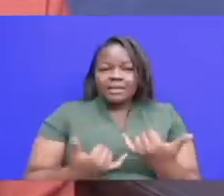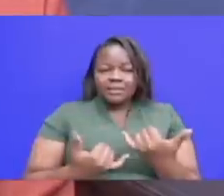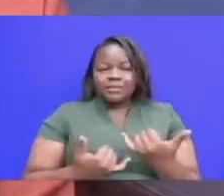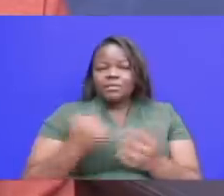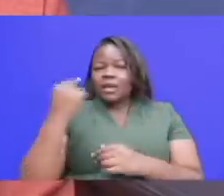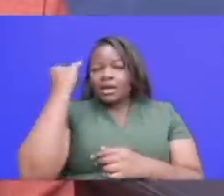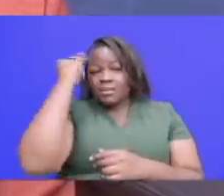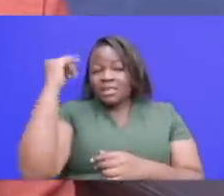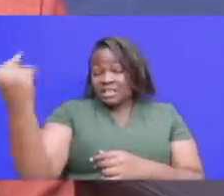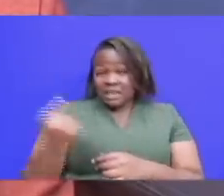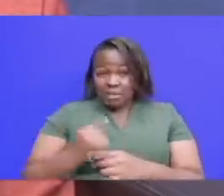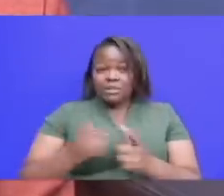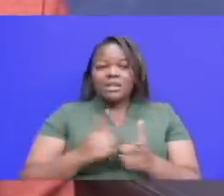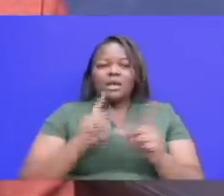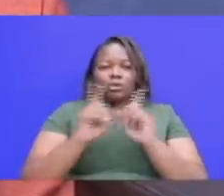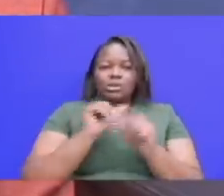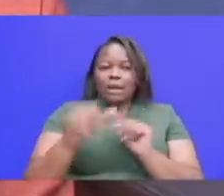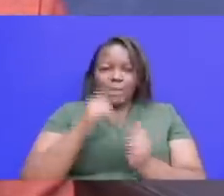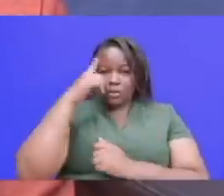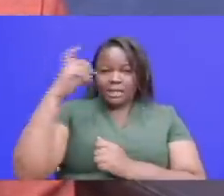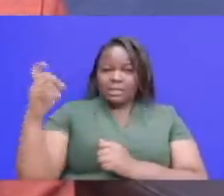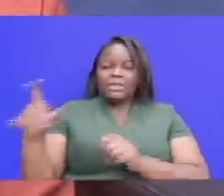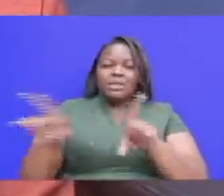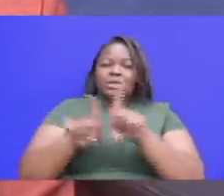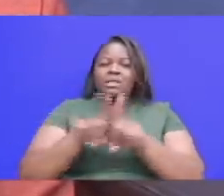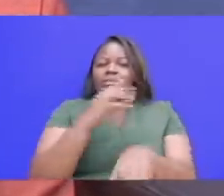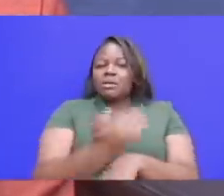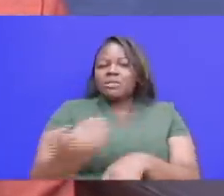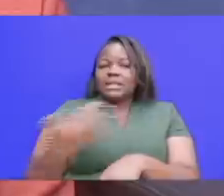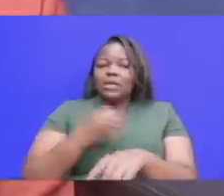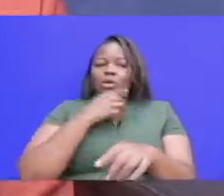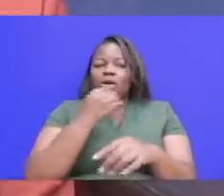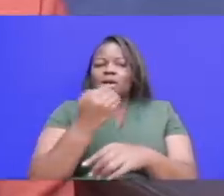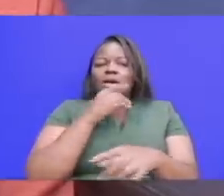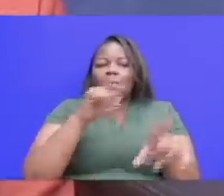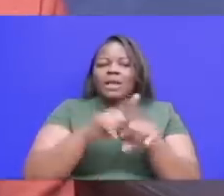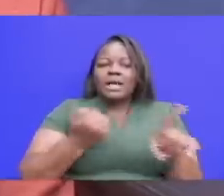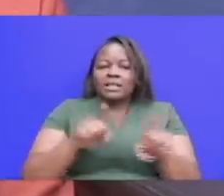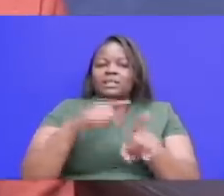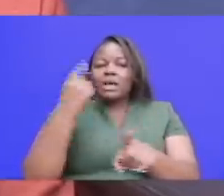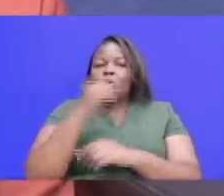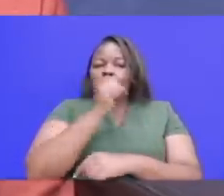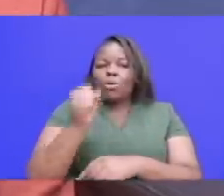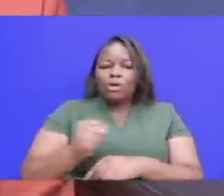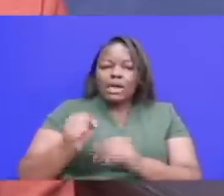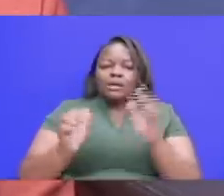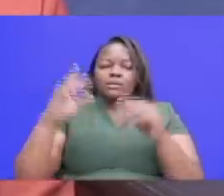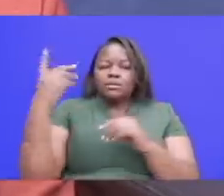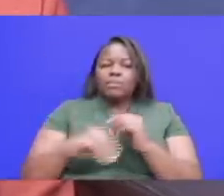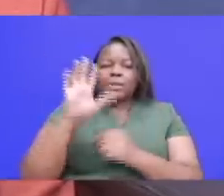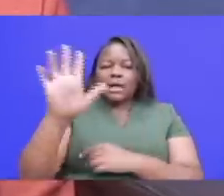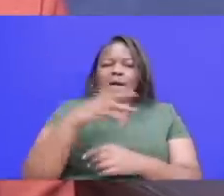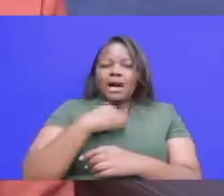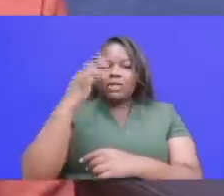comes and then he talks about the dream to the same children, or the brothers and the siblings who are older than him. Remember, by then he was very, very,